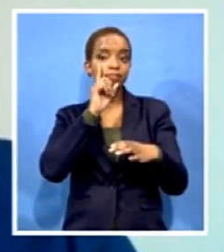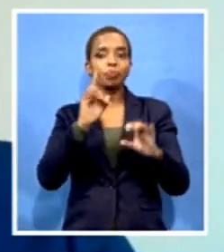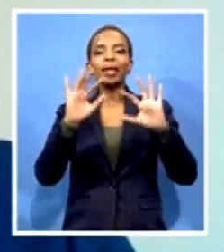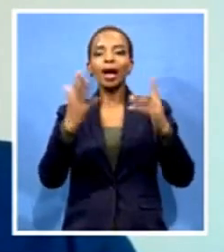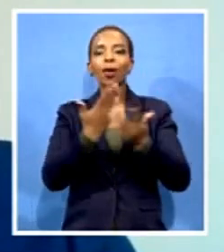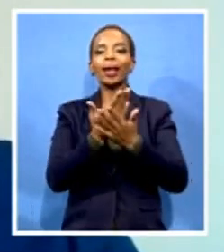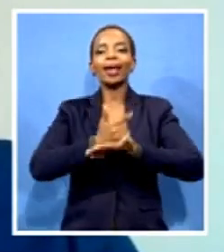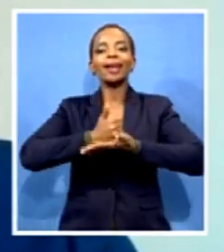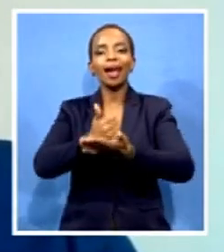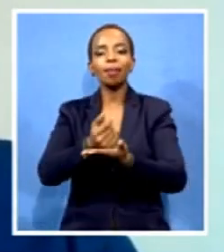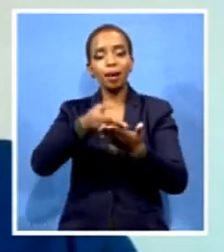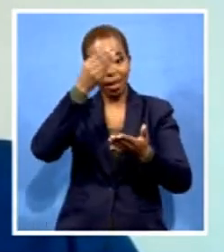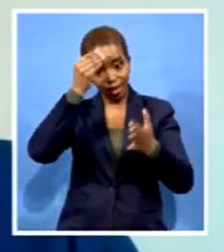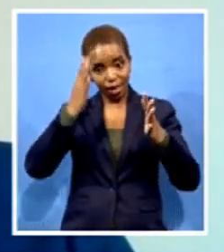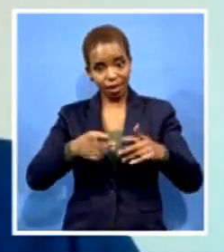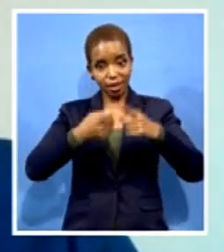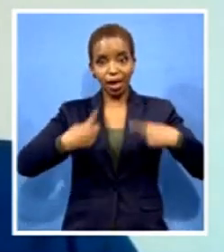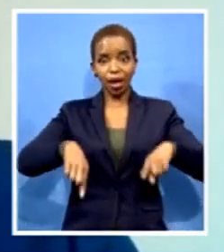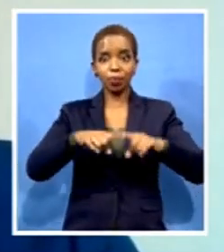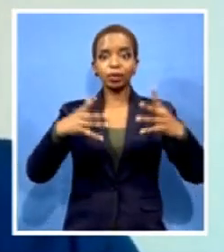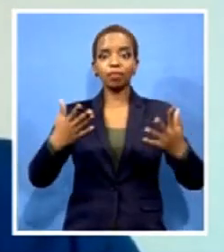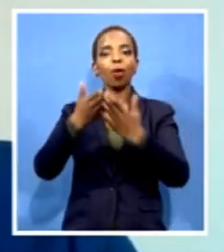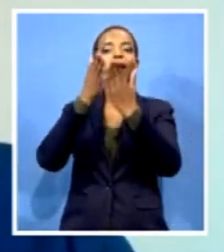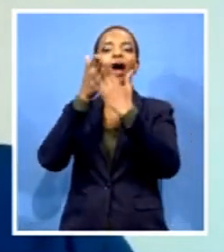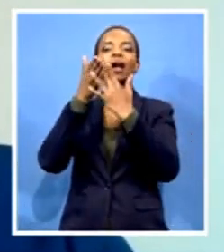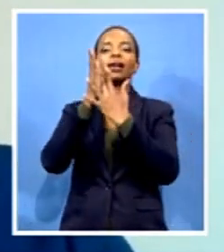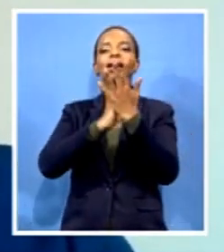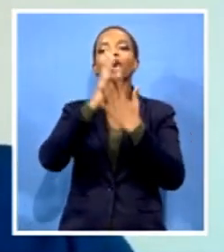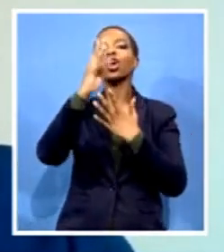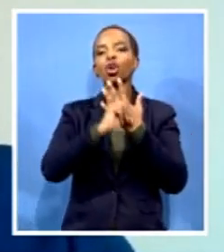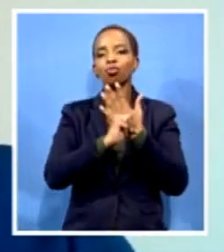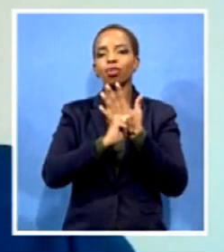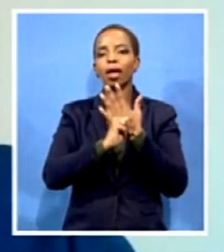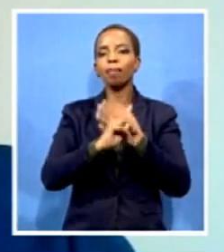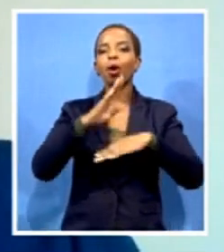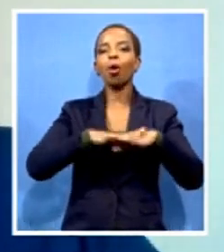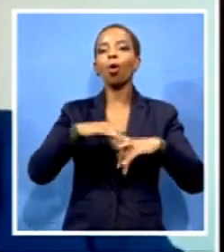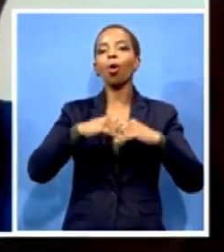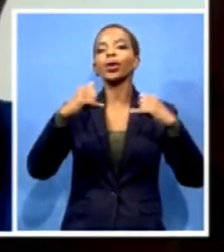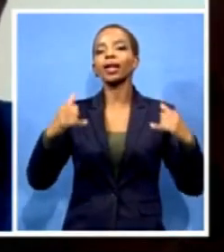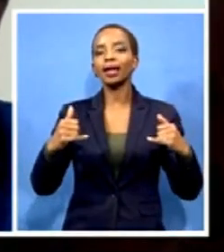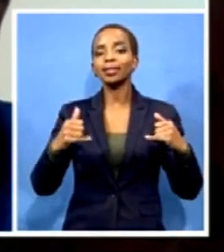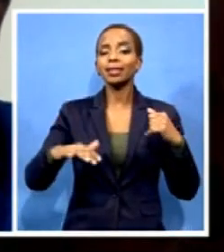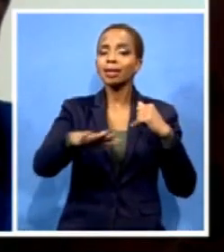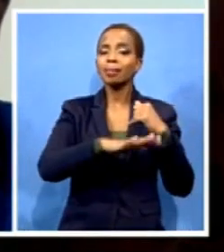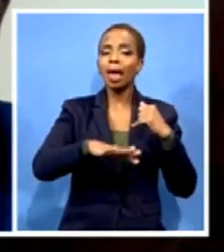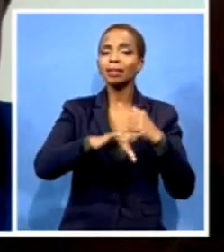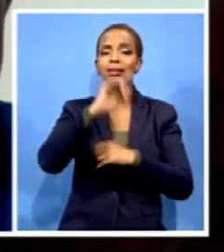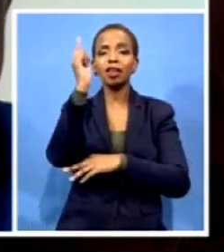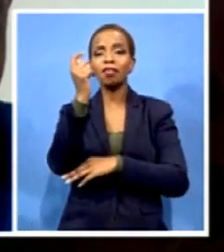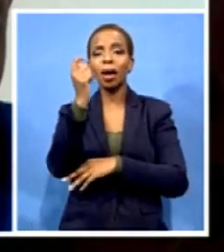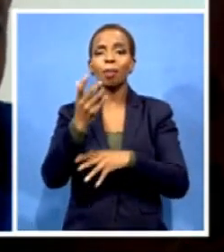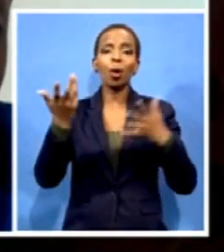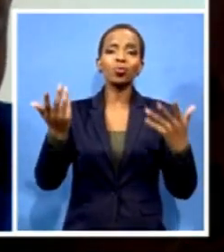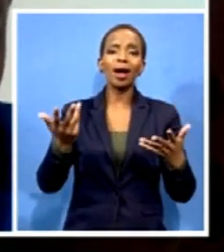access curriculum content. Location is not an issue. Daniel, we are in the state of disaster, and